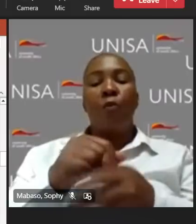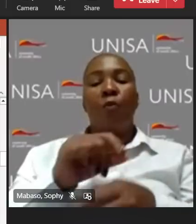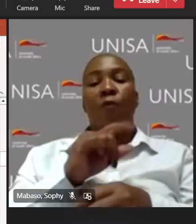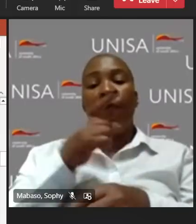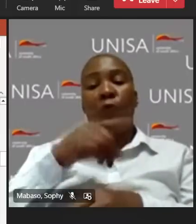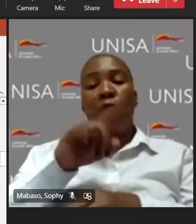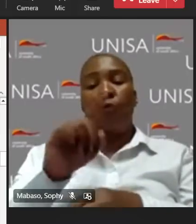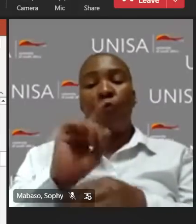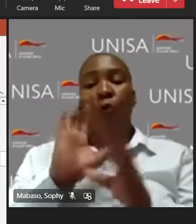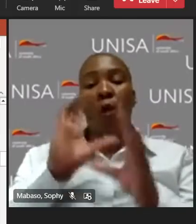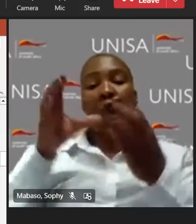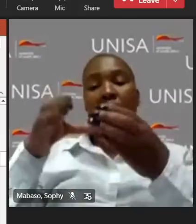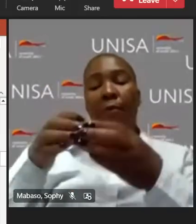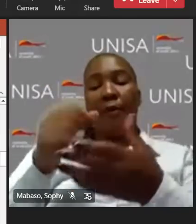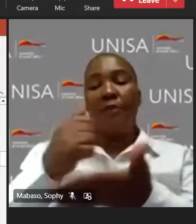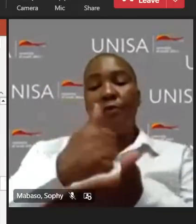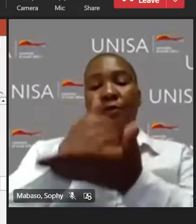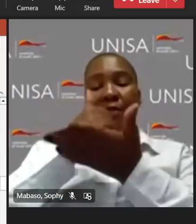fund your studies.